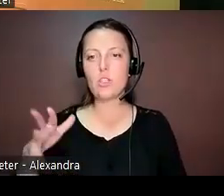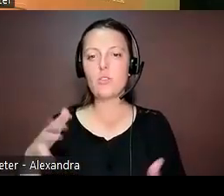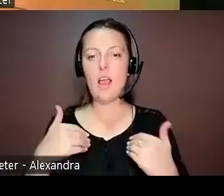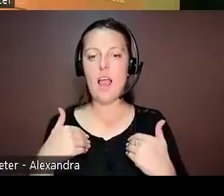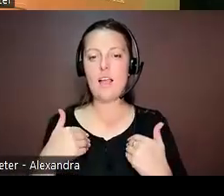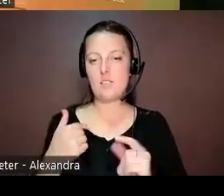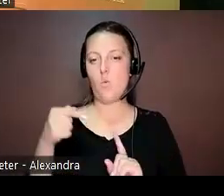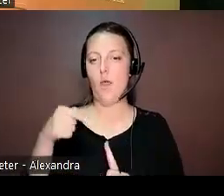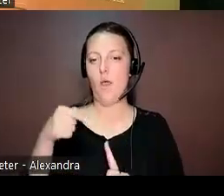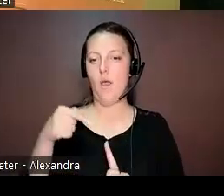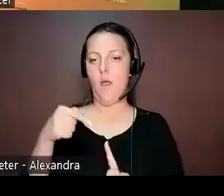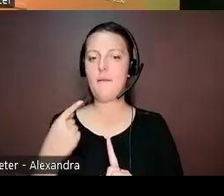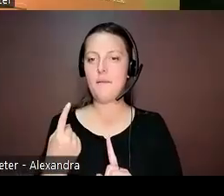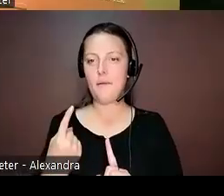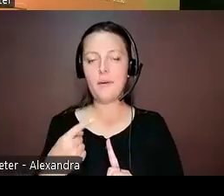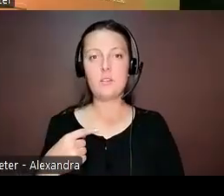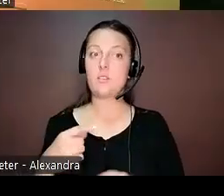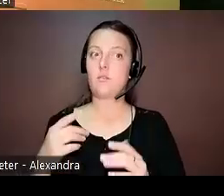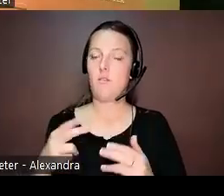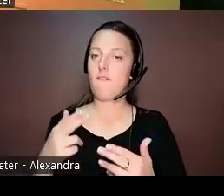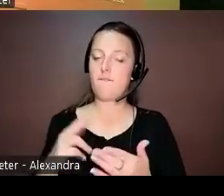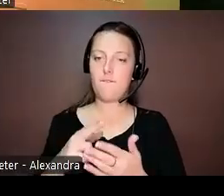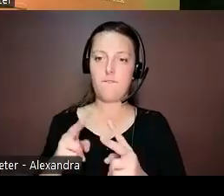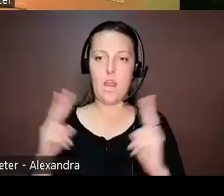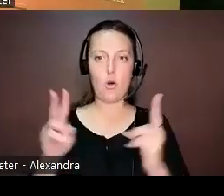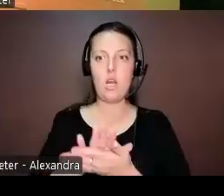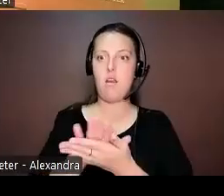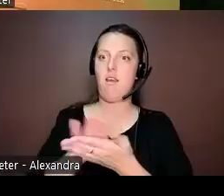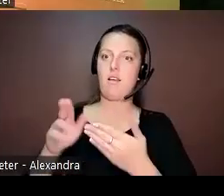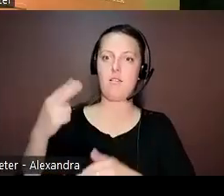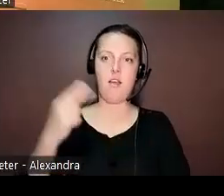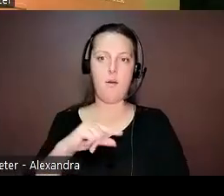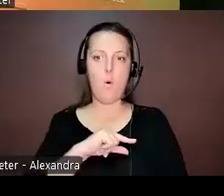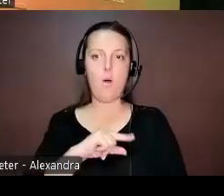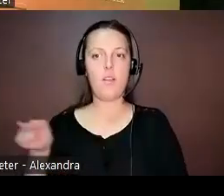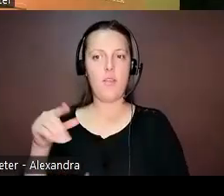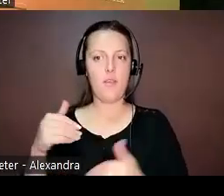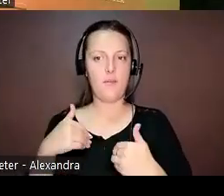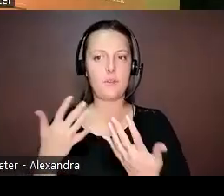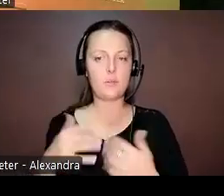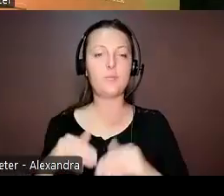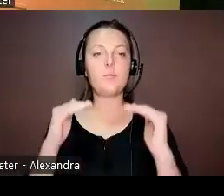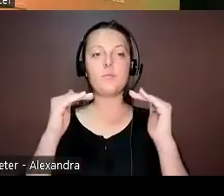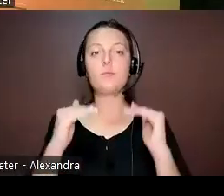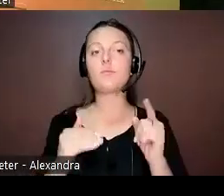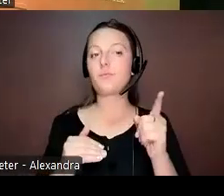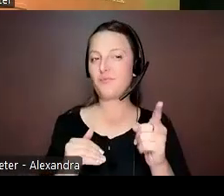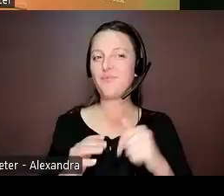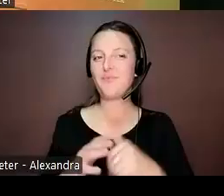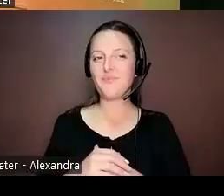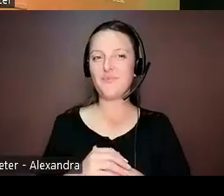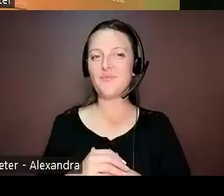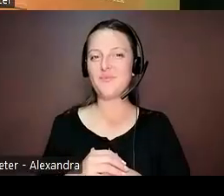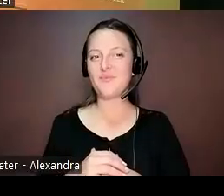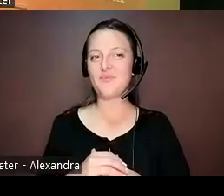carrying around. So here is a hypothetical model that I was pushing at the time, that we will look at